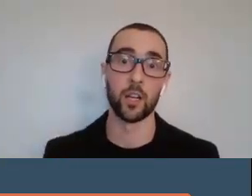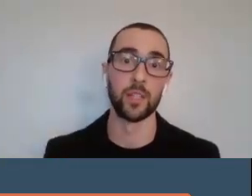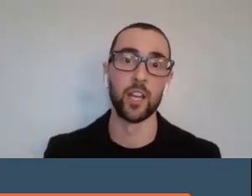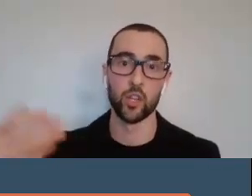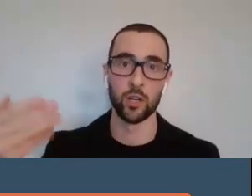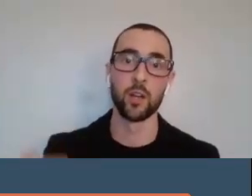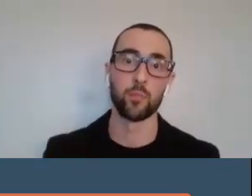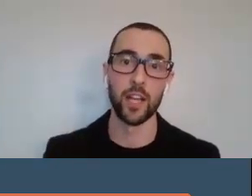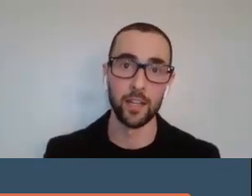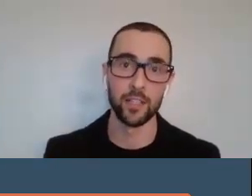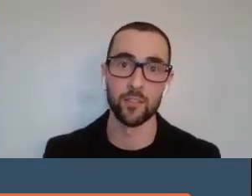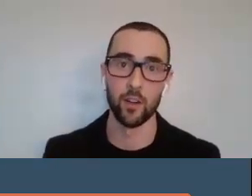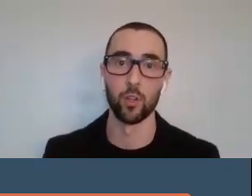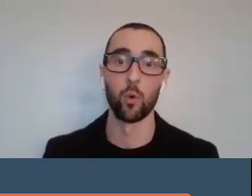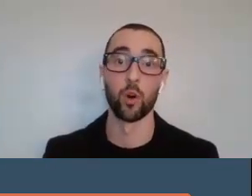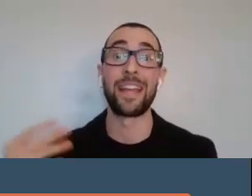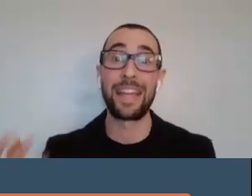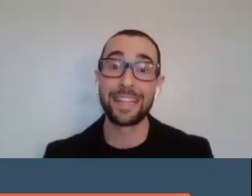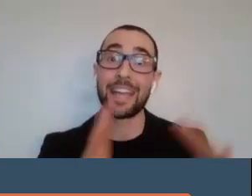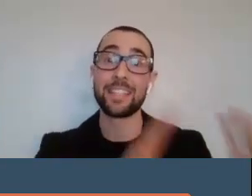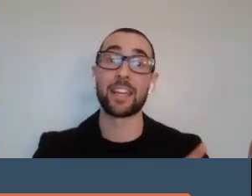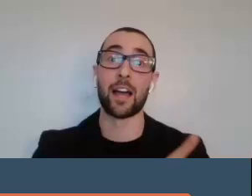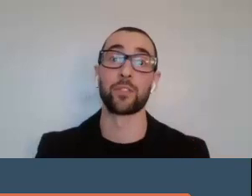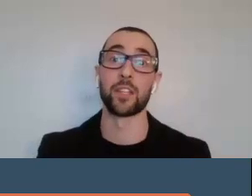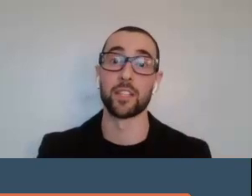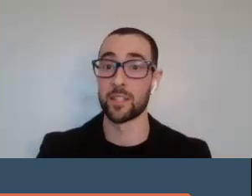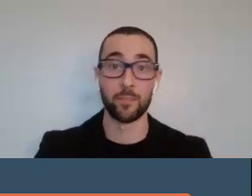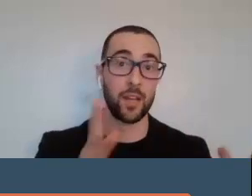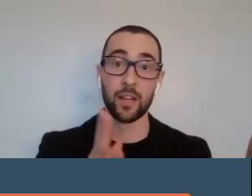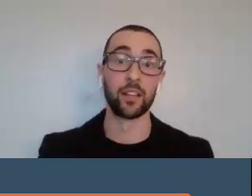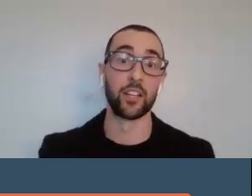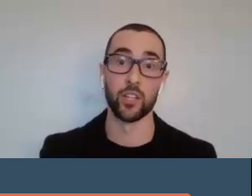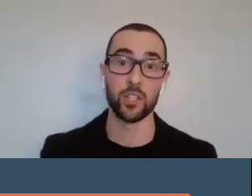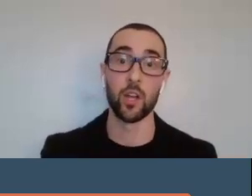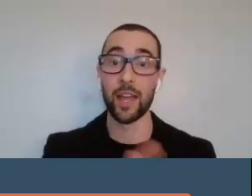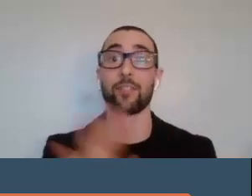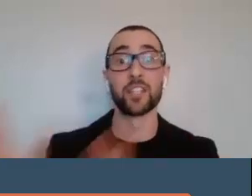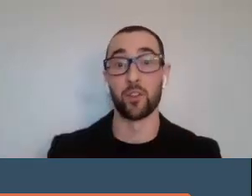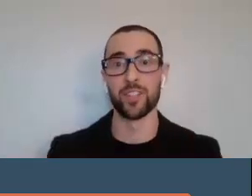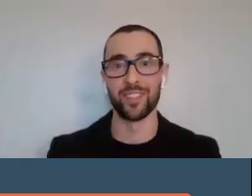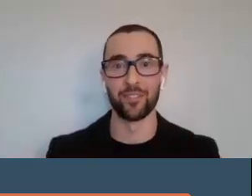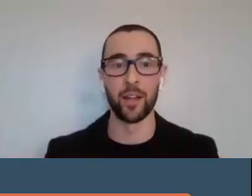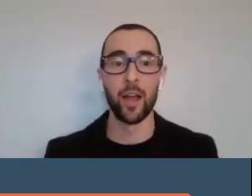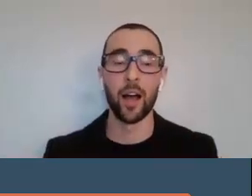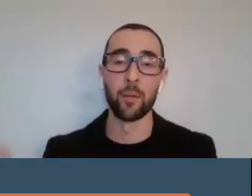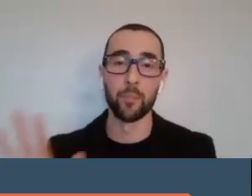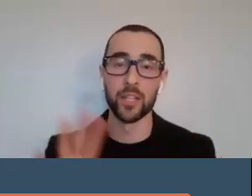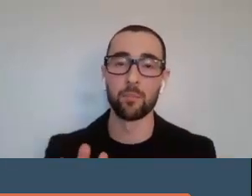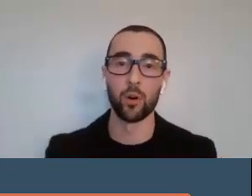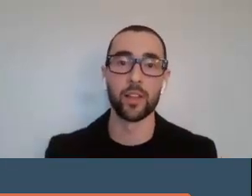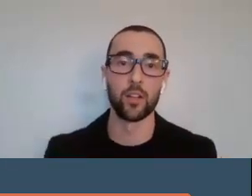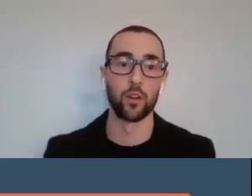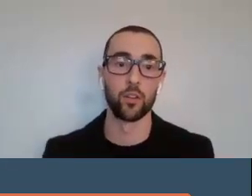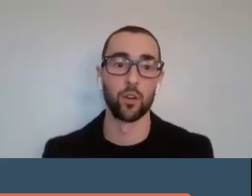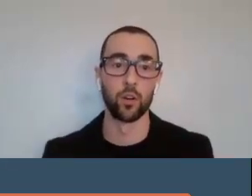of the documentation pertaining to this federal award in case the accounting system glitches, and vice versa, right? But